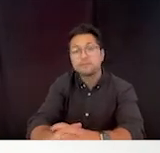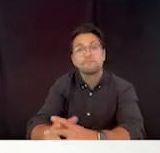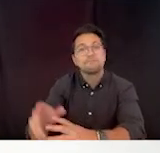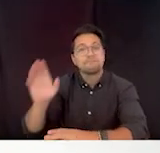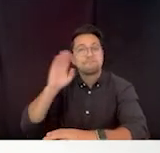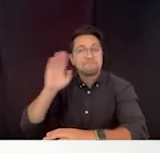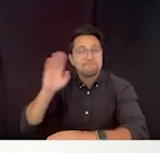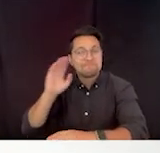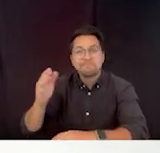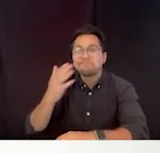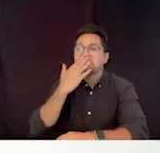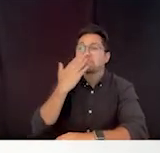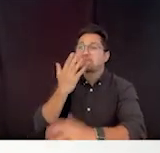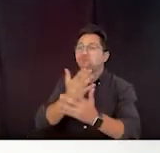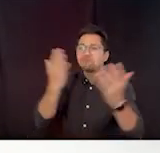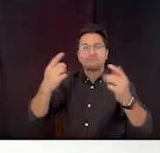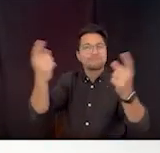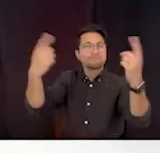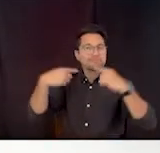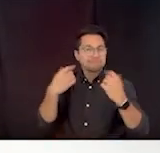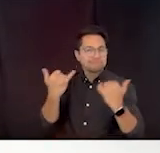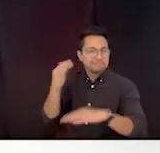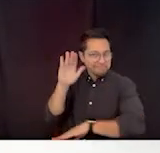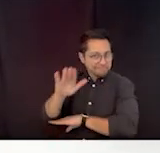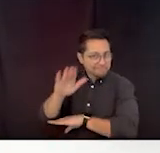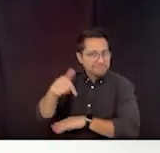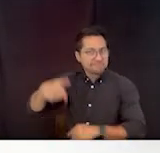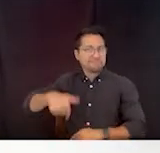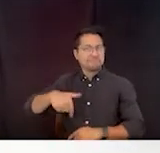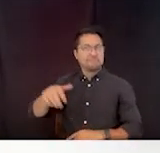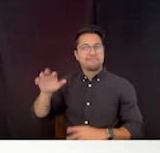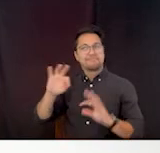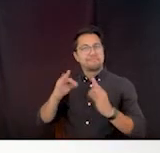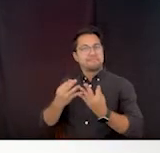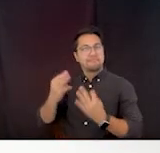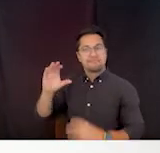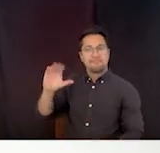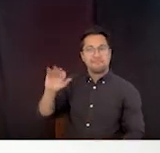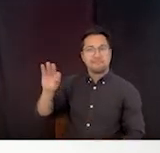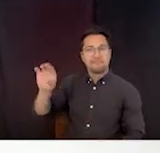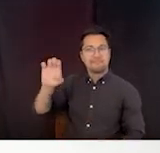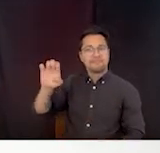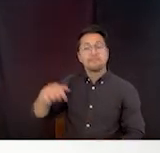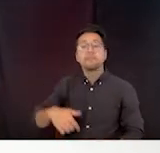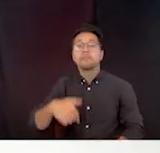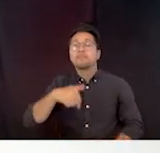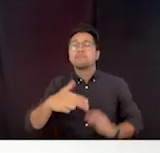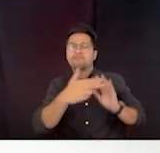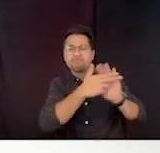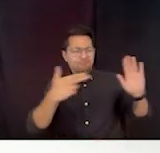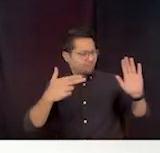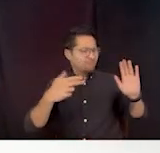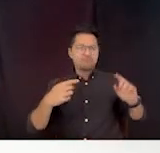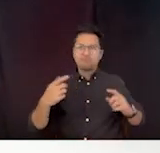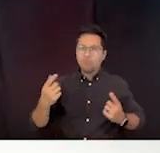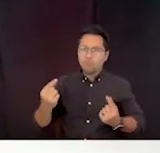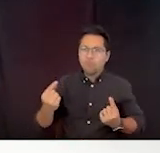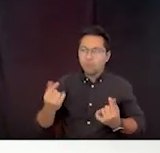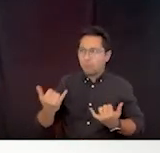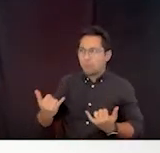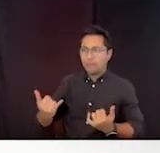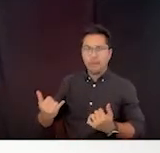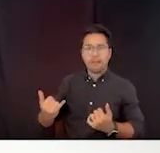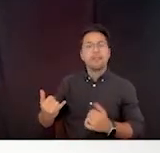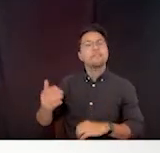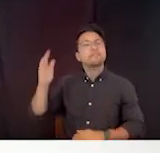Hi there. Thank you so much for joining us this afternoon here at the Family Cafe. This is the Diagnosis What Now presentation